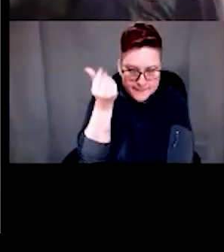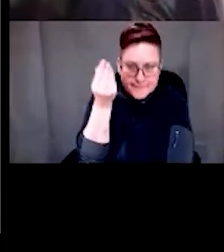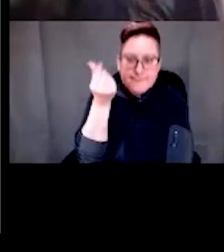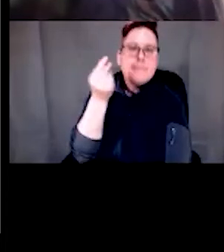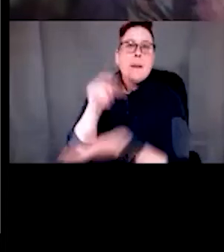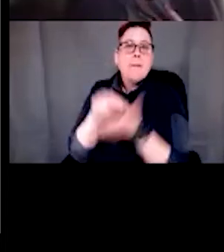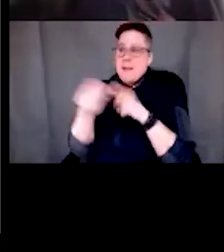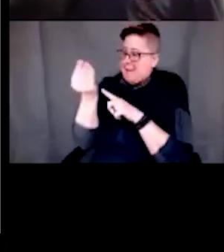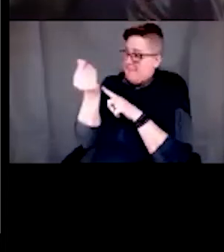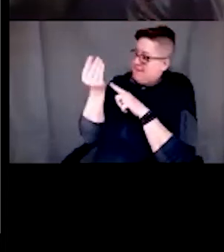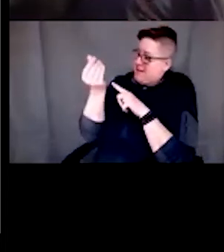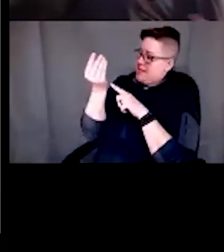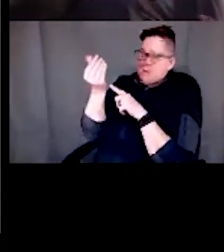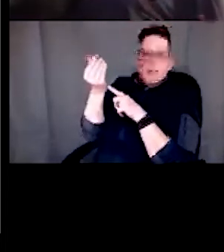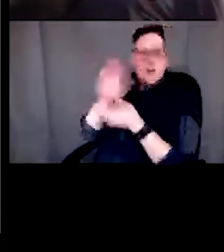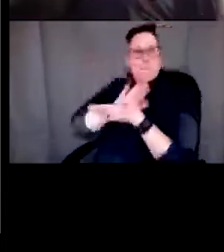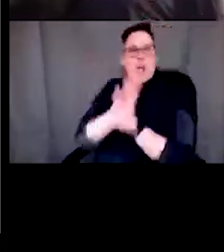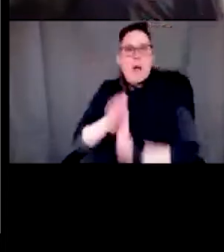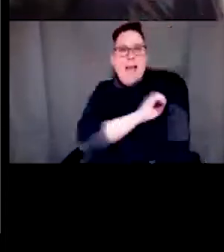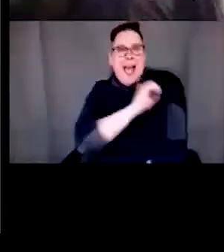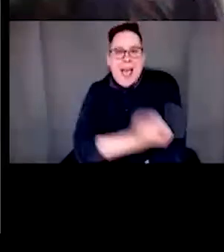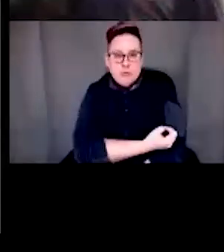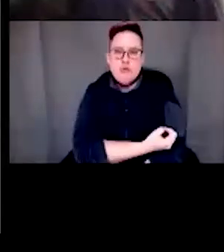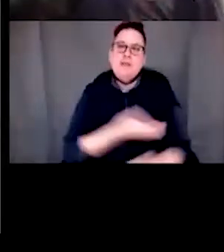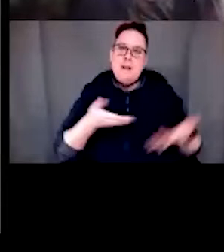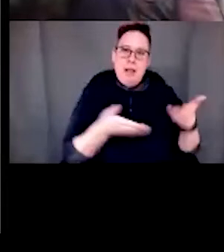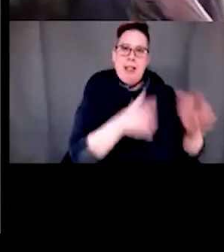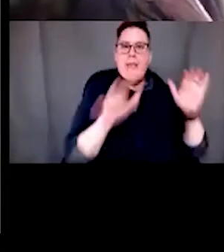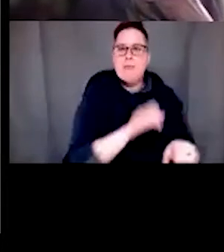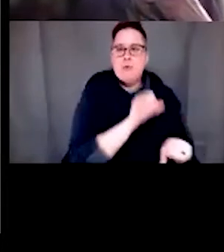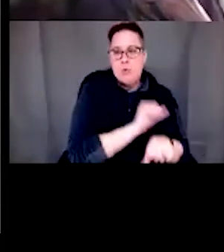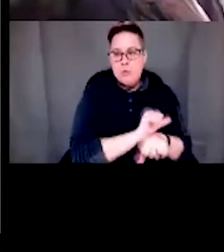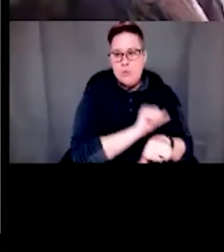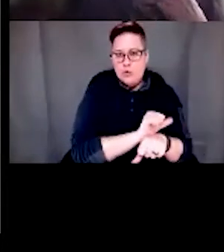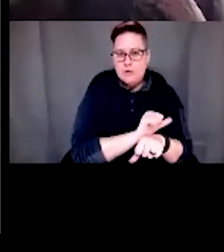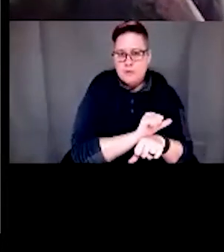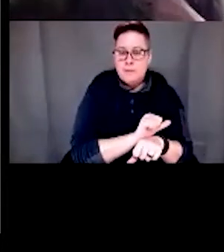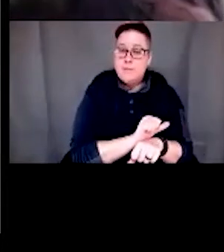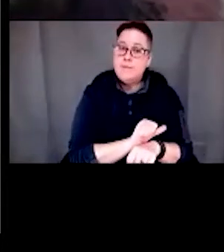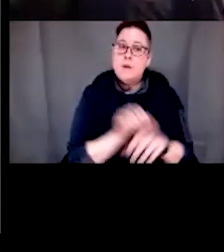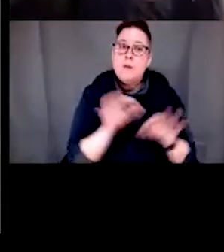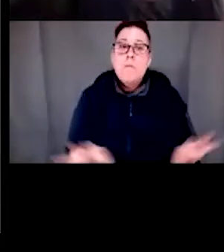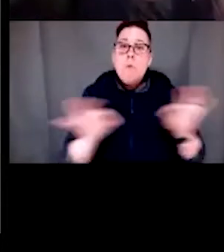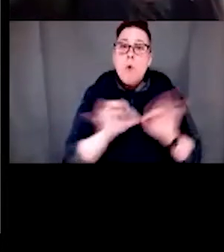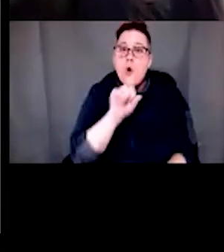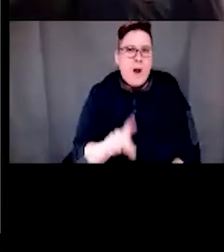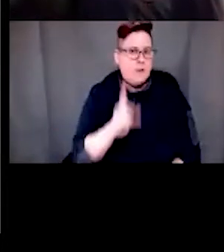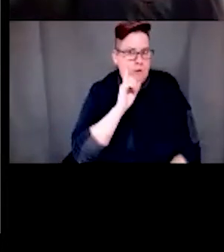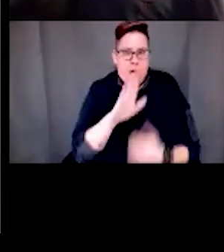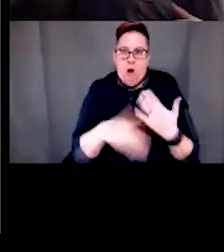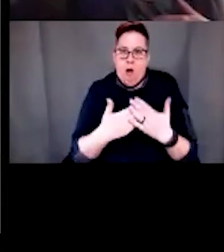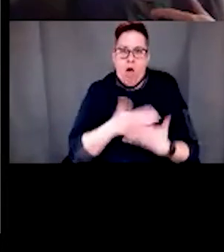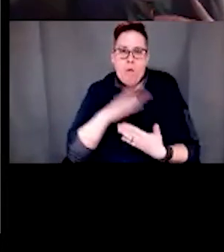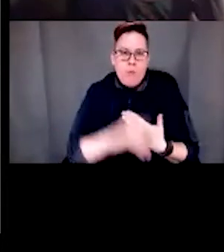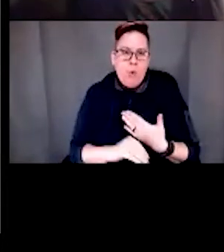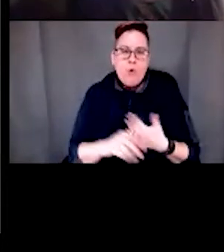that funding into energy that allows you to do the work. So key questions for every program. What